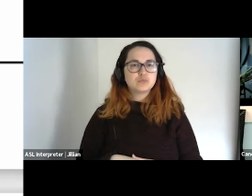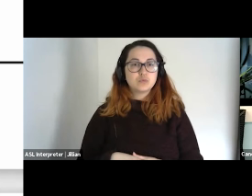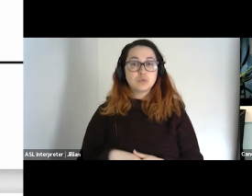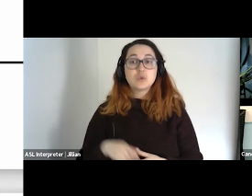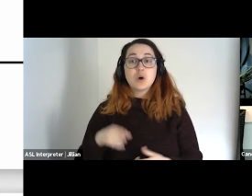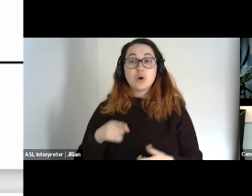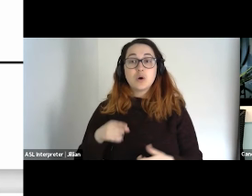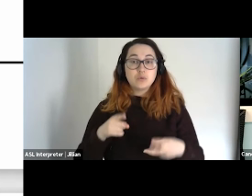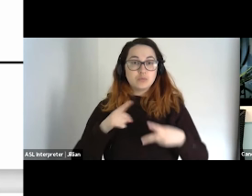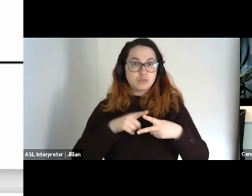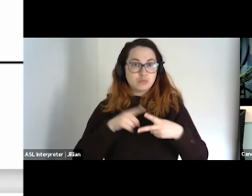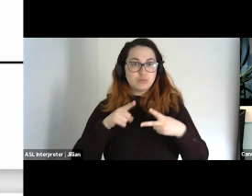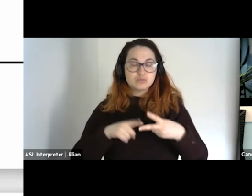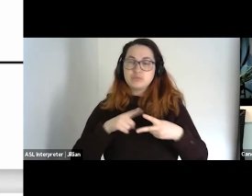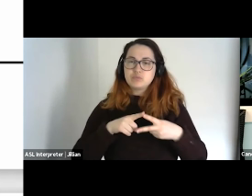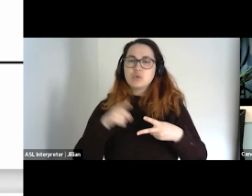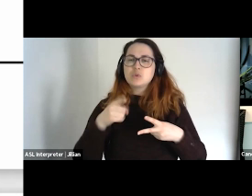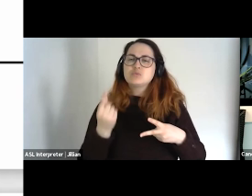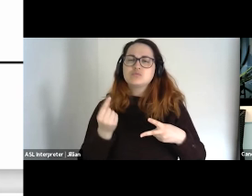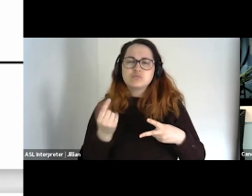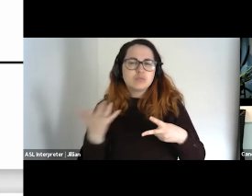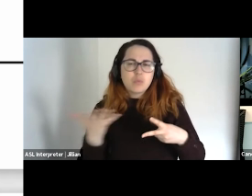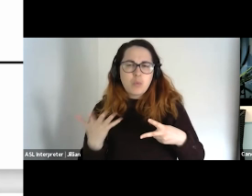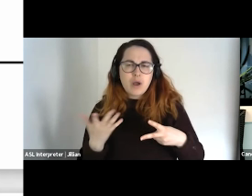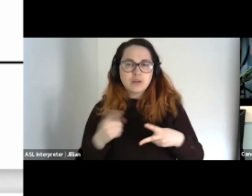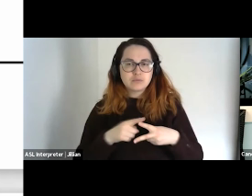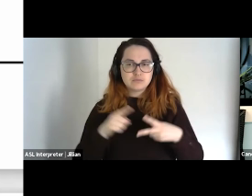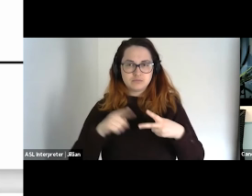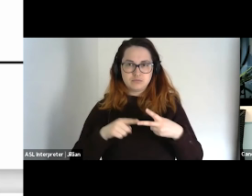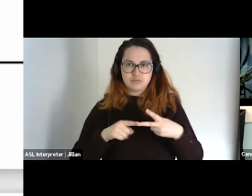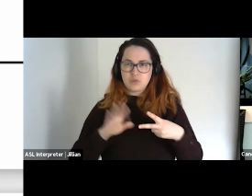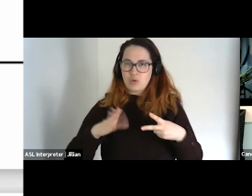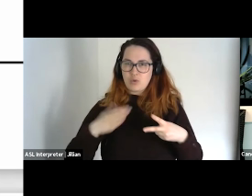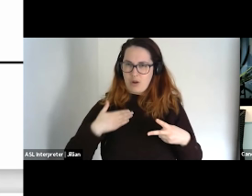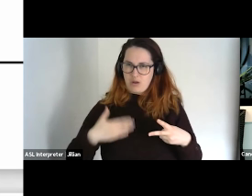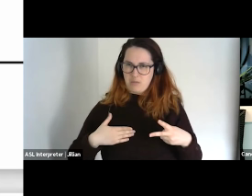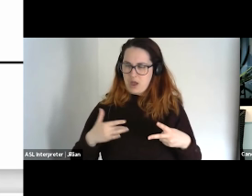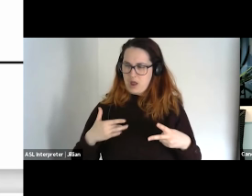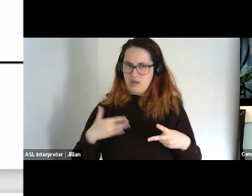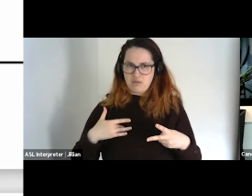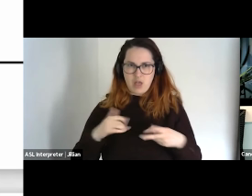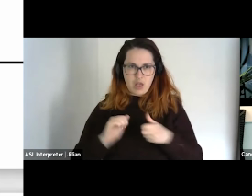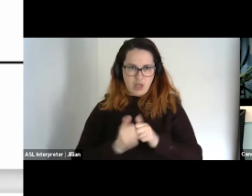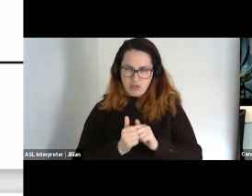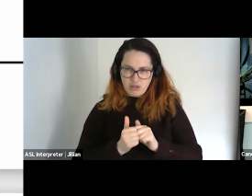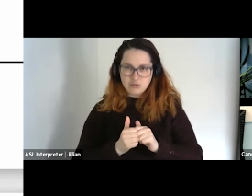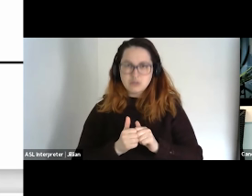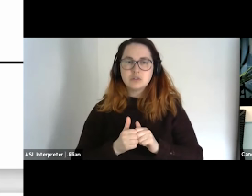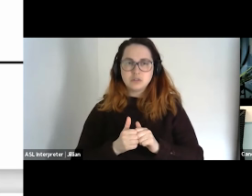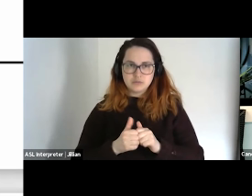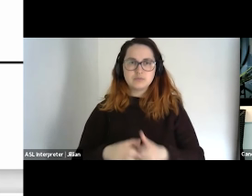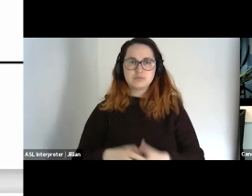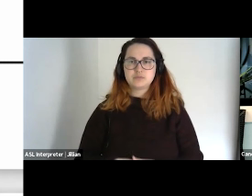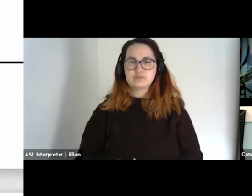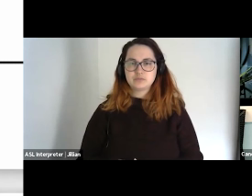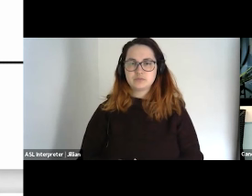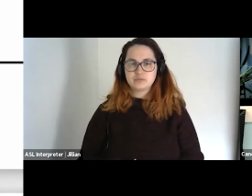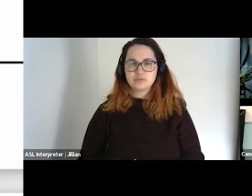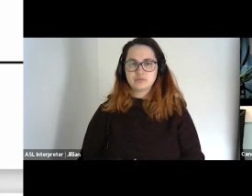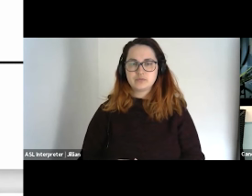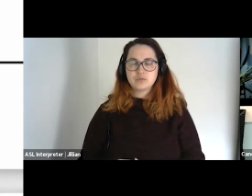and how did you feel in your body? Okay, so we have an emotion prior to the action, and then you have a post